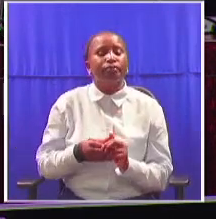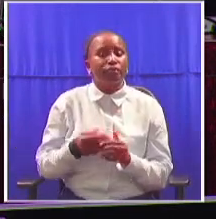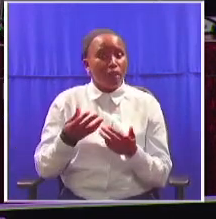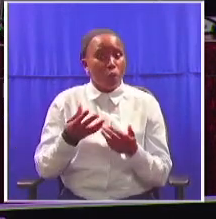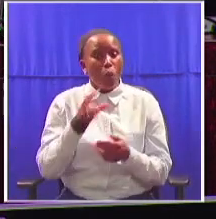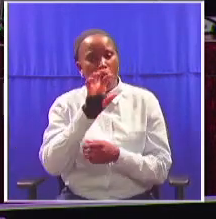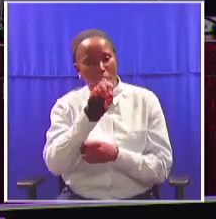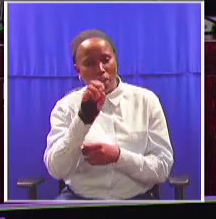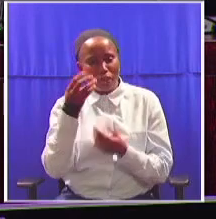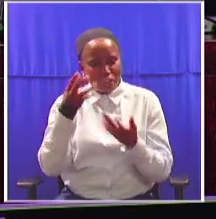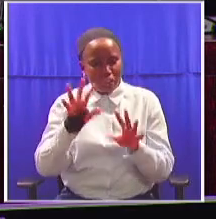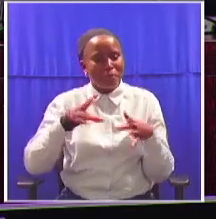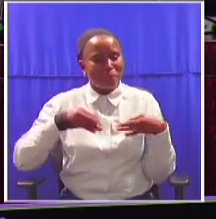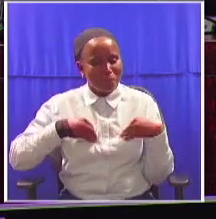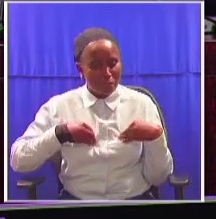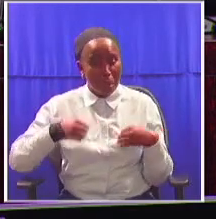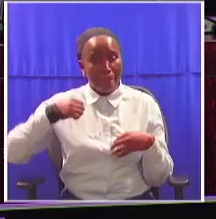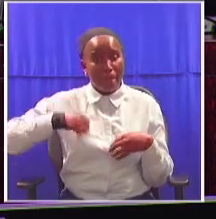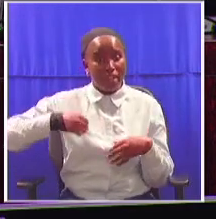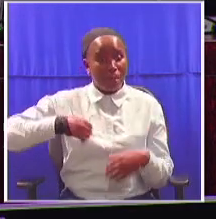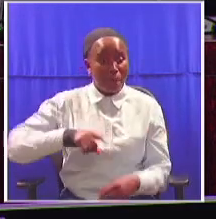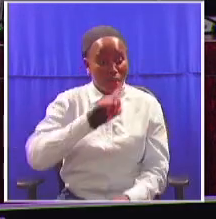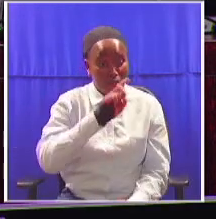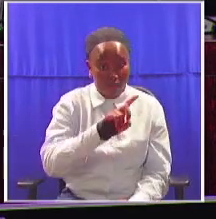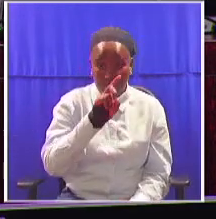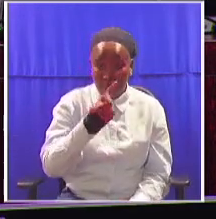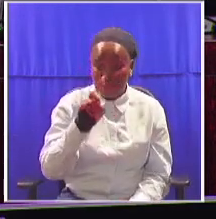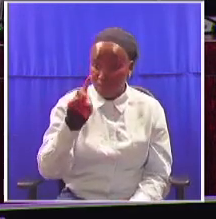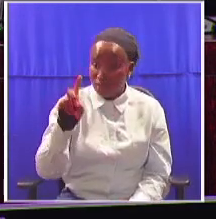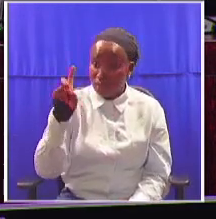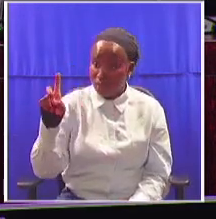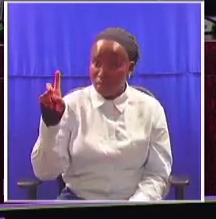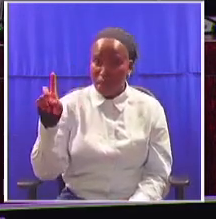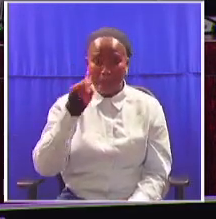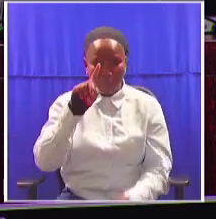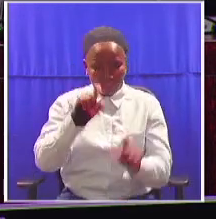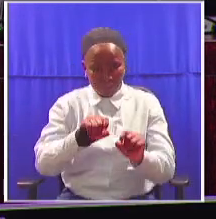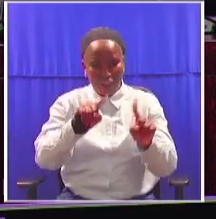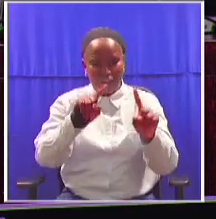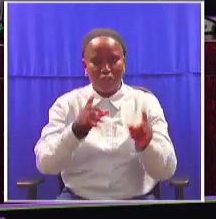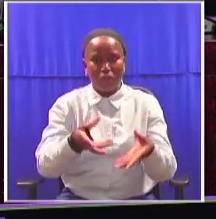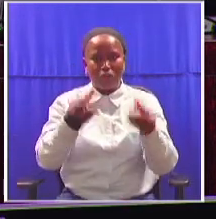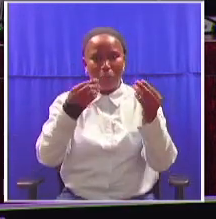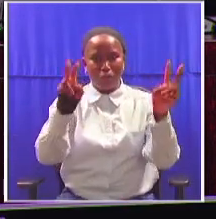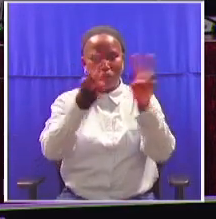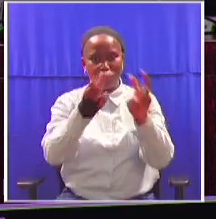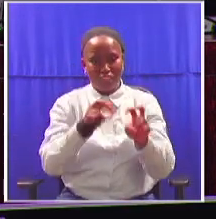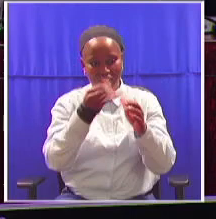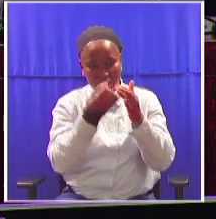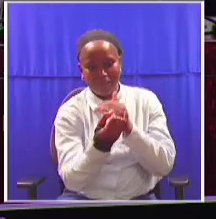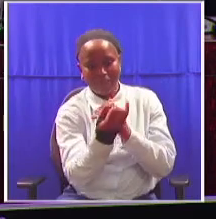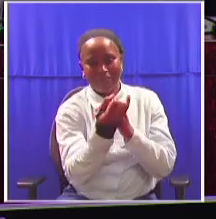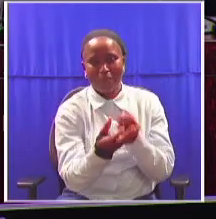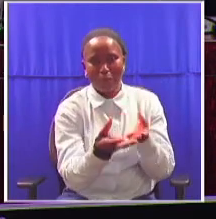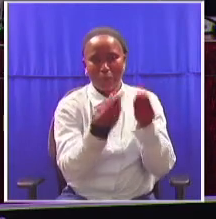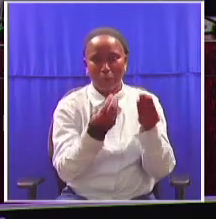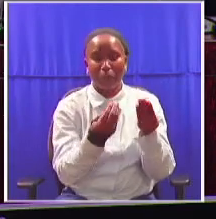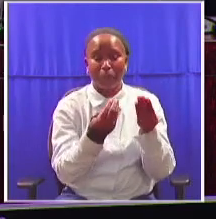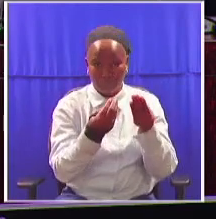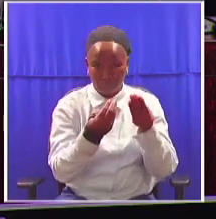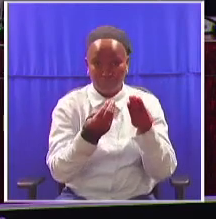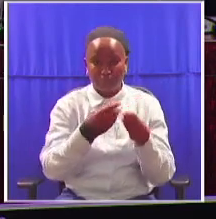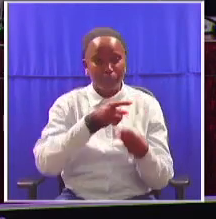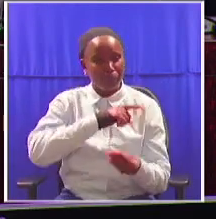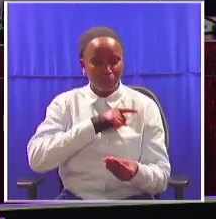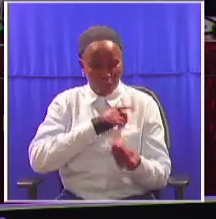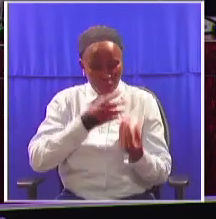municipalities to themselves procure power independently. Since we implemented